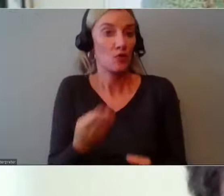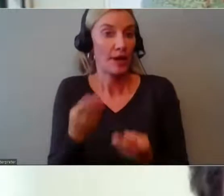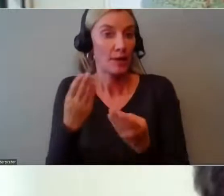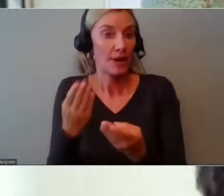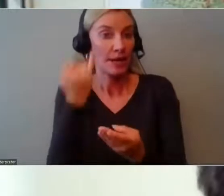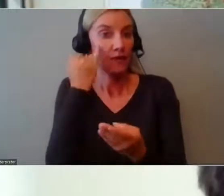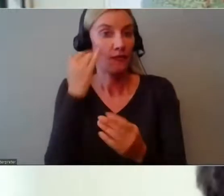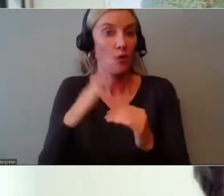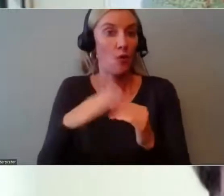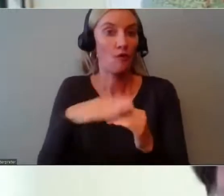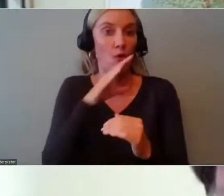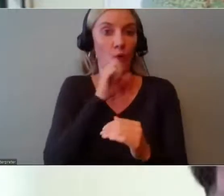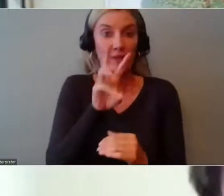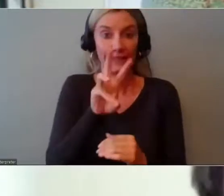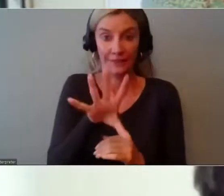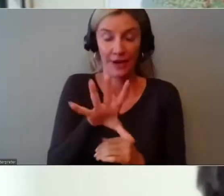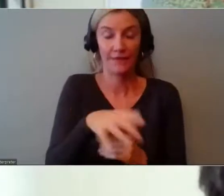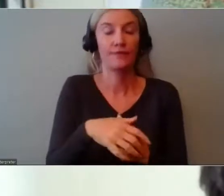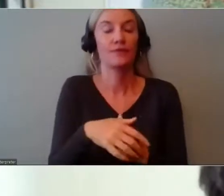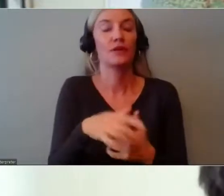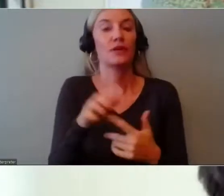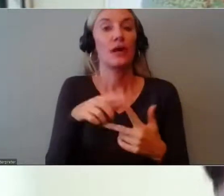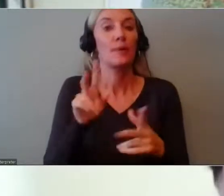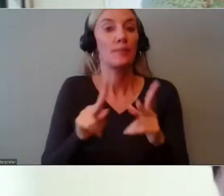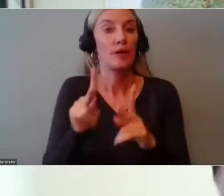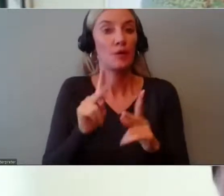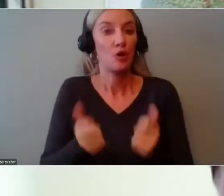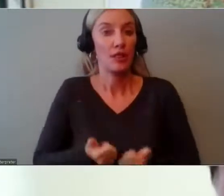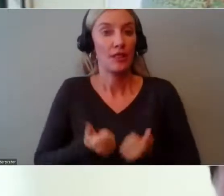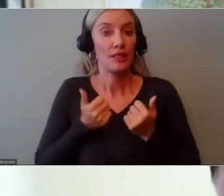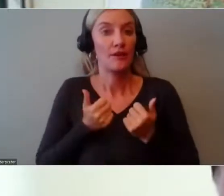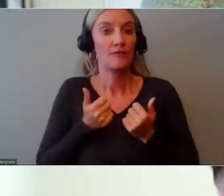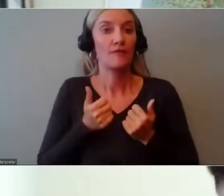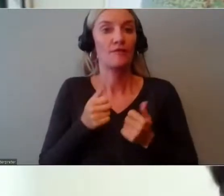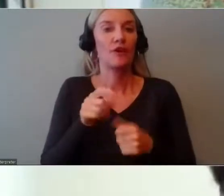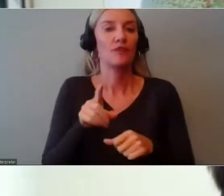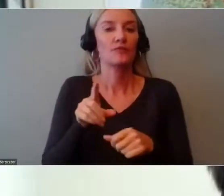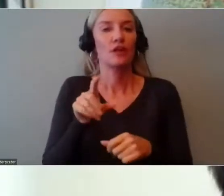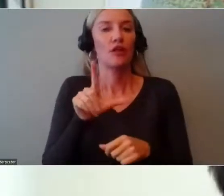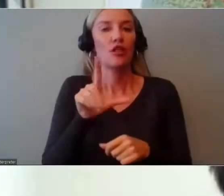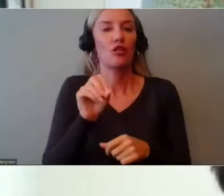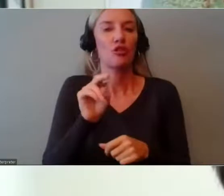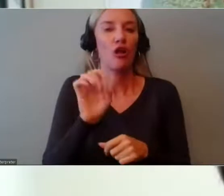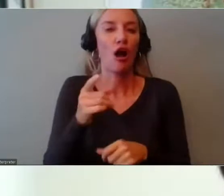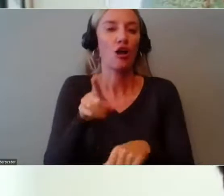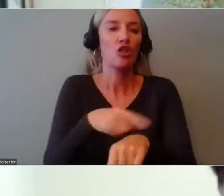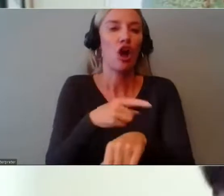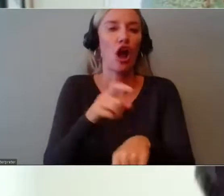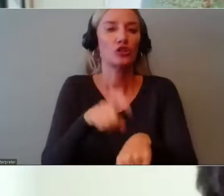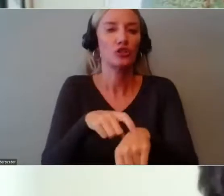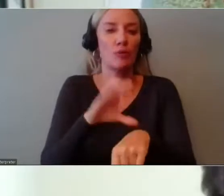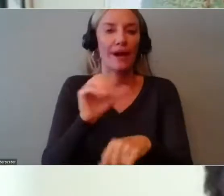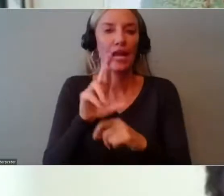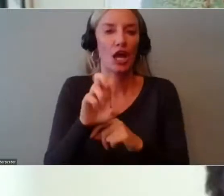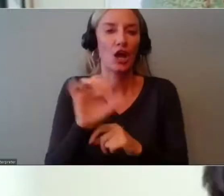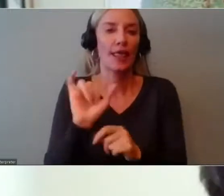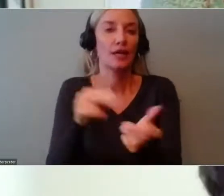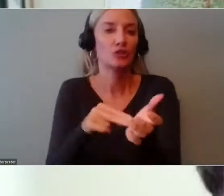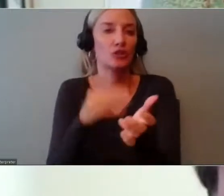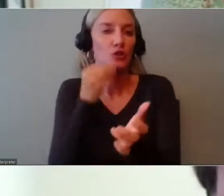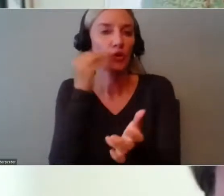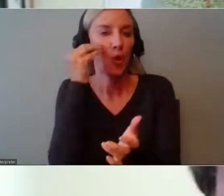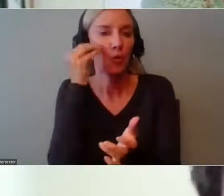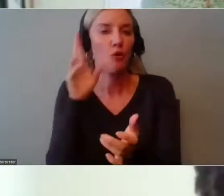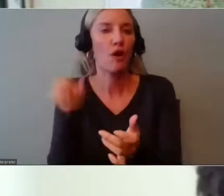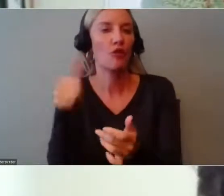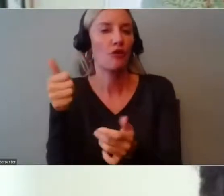and older, people who live in long-term care, that would be nursing homes, but also there are long-term care